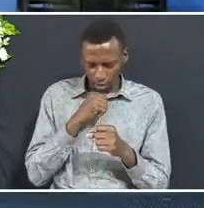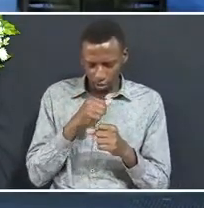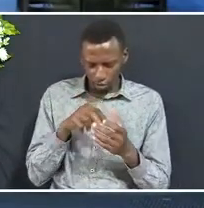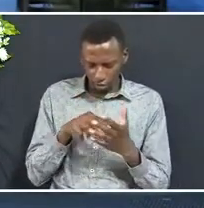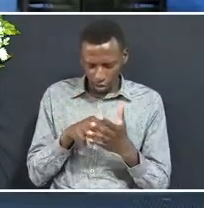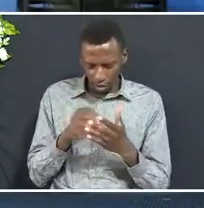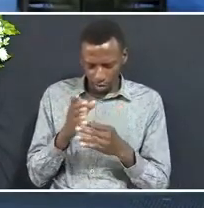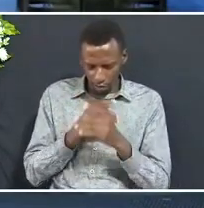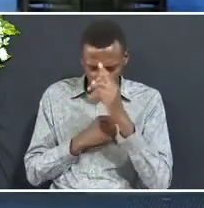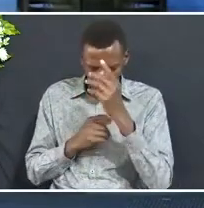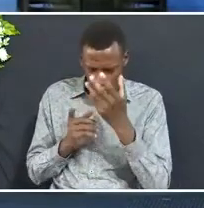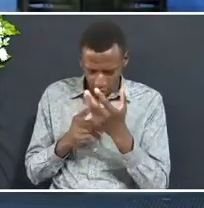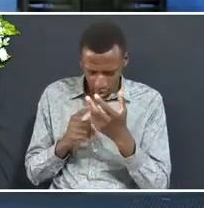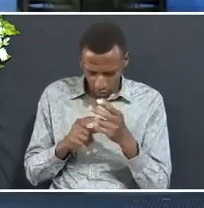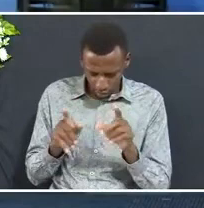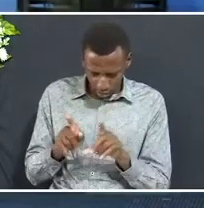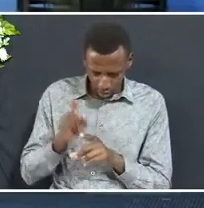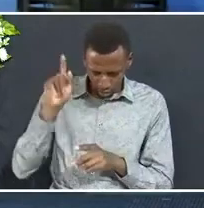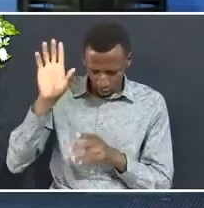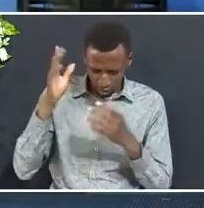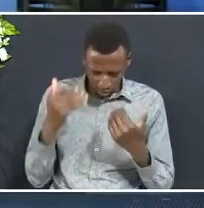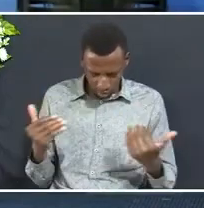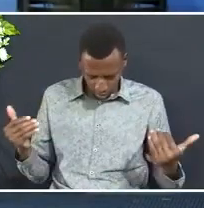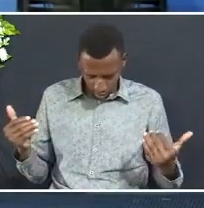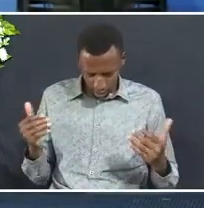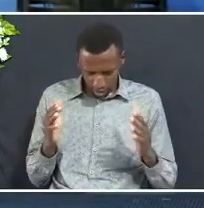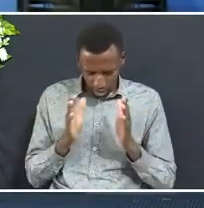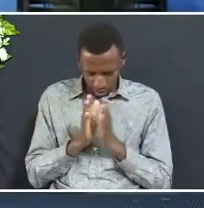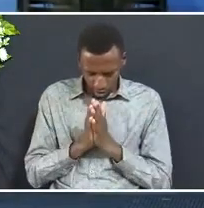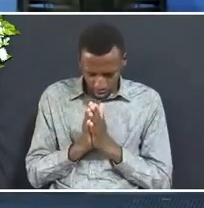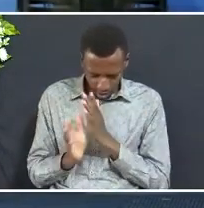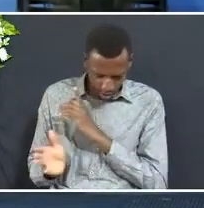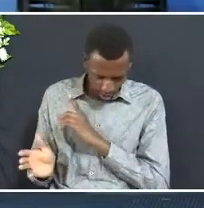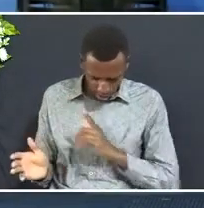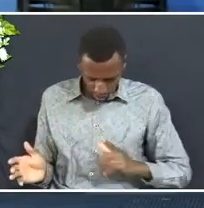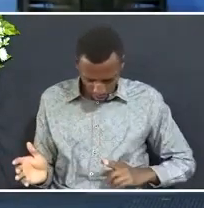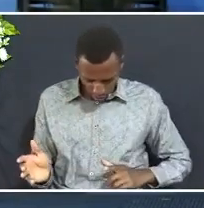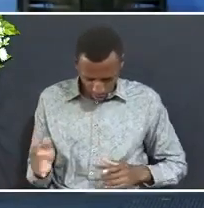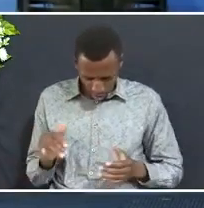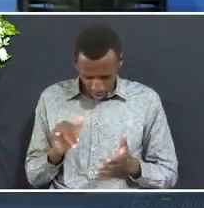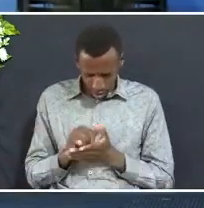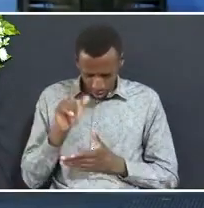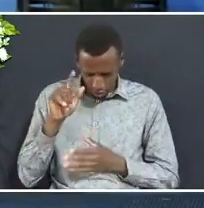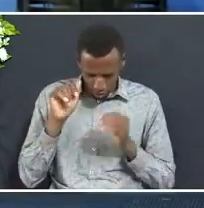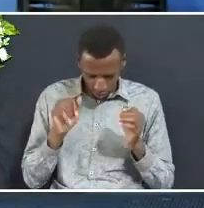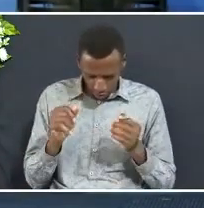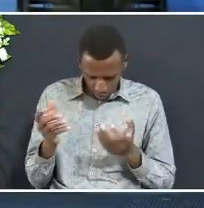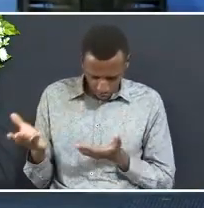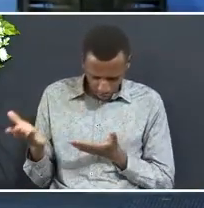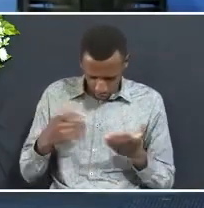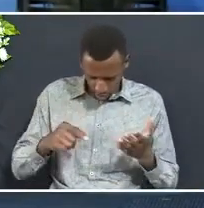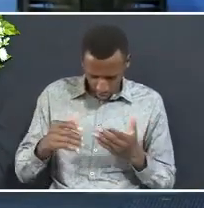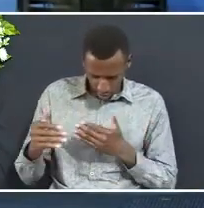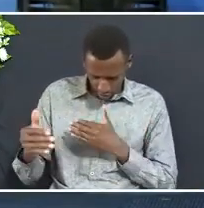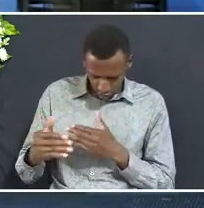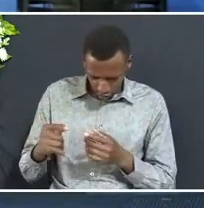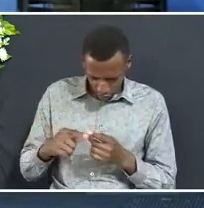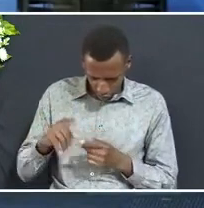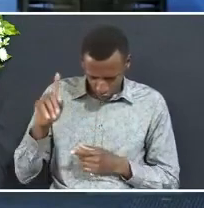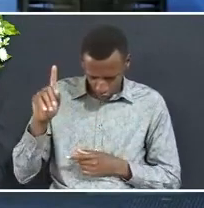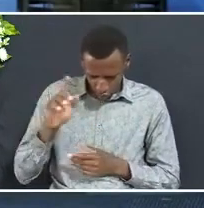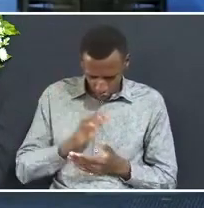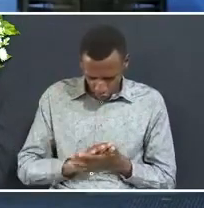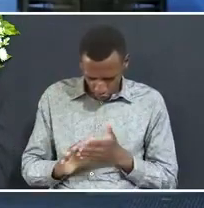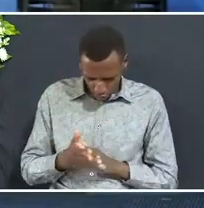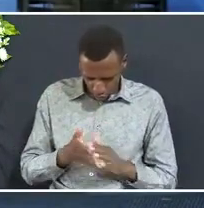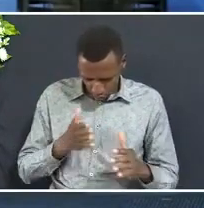be counted as your children. I pray, Lord, that you may bring us closer to thee and forgive